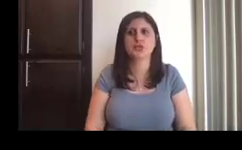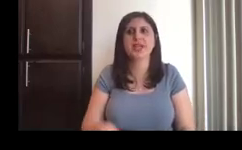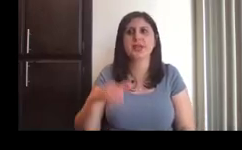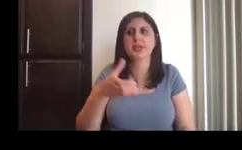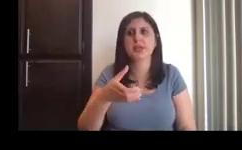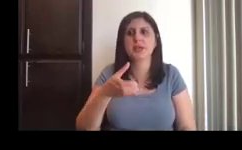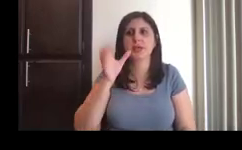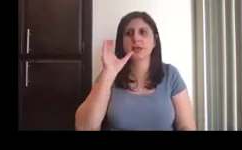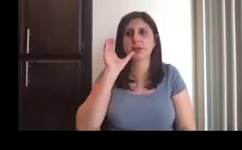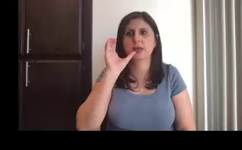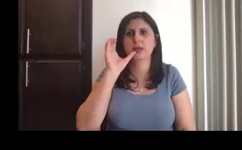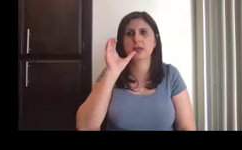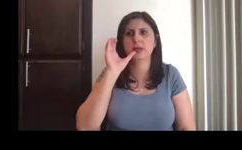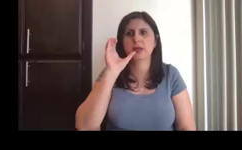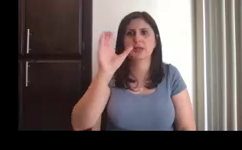Drink.